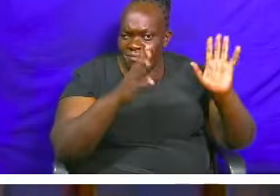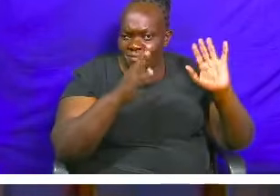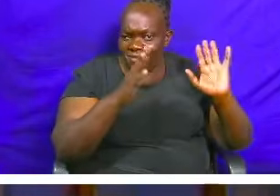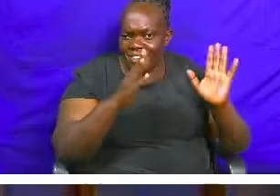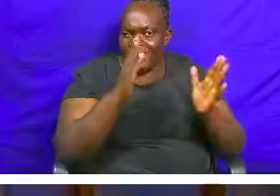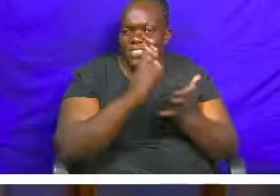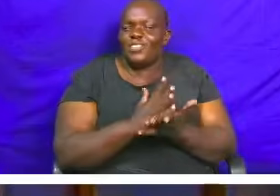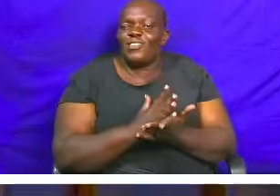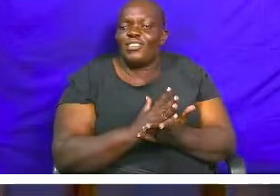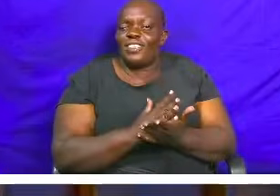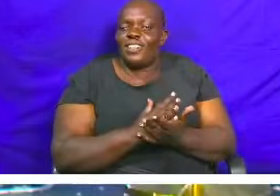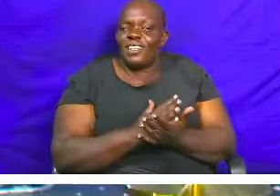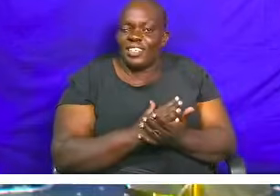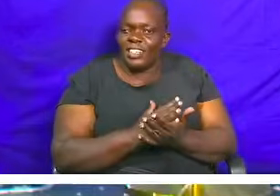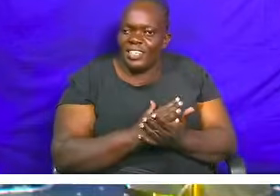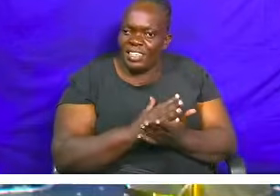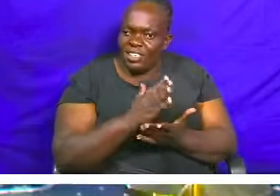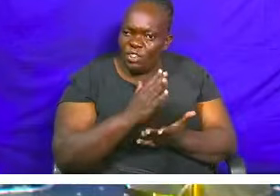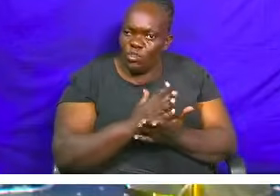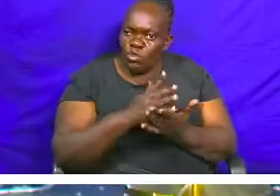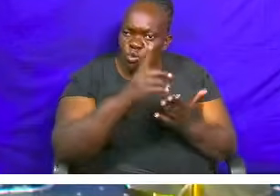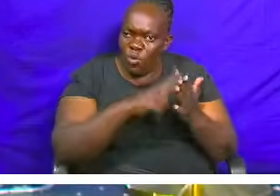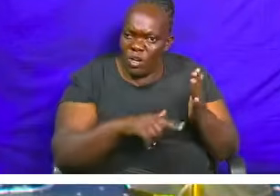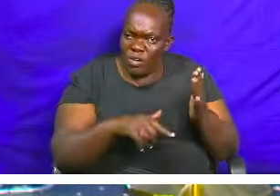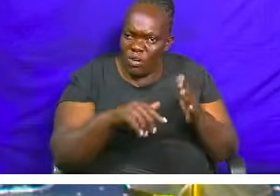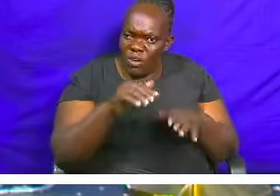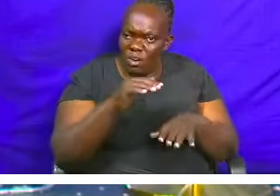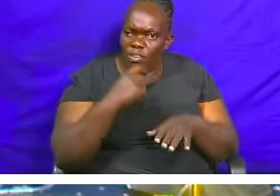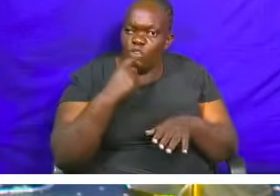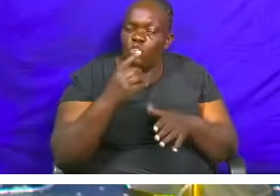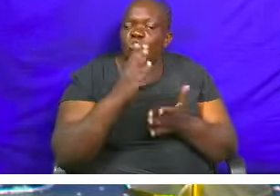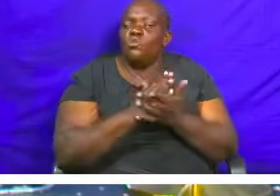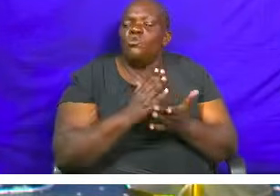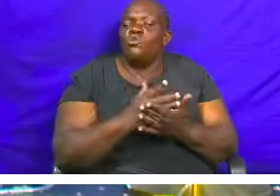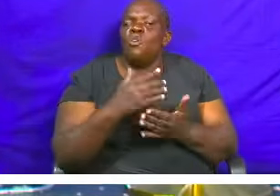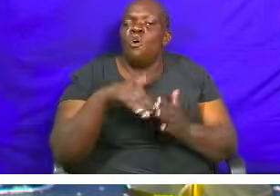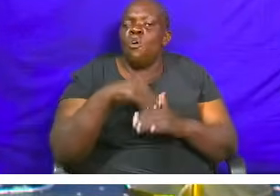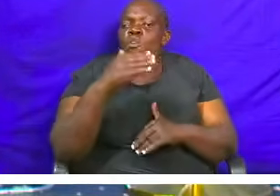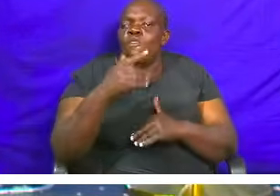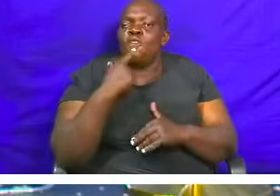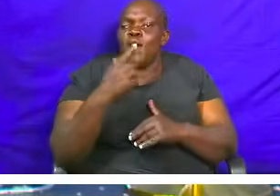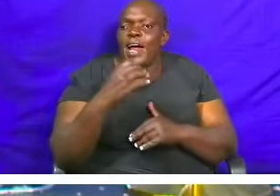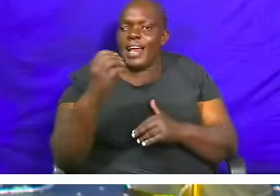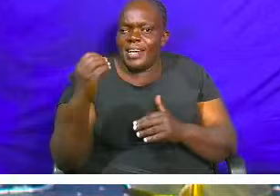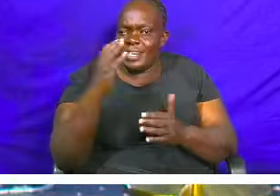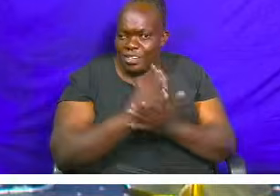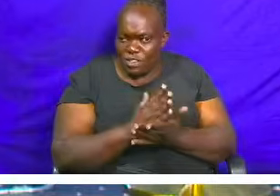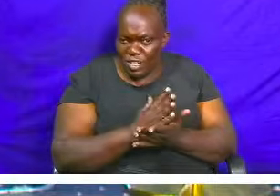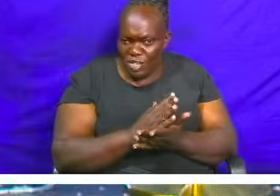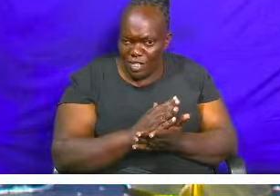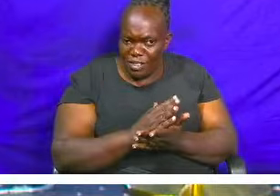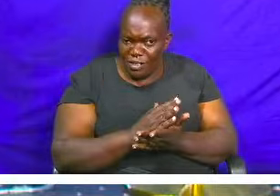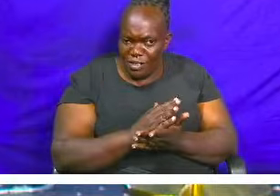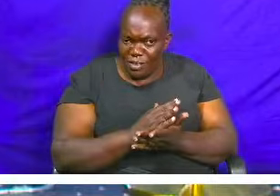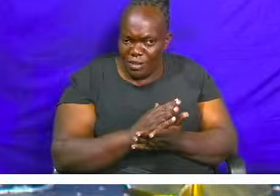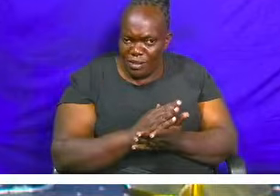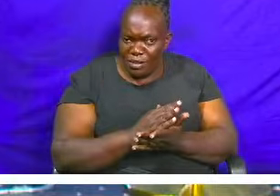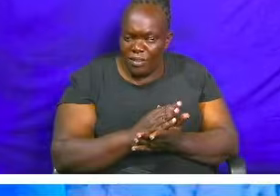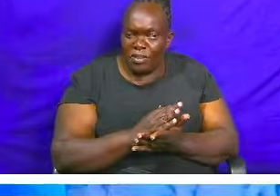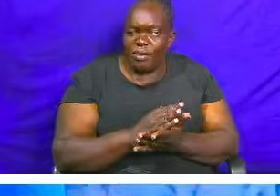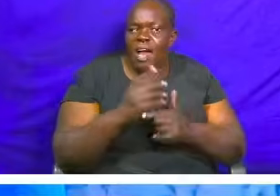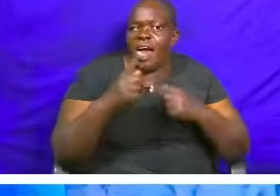129. Yeah. And in fact, what we are told is that it could even have gone up to 100. It's just that it's regulated. Yeah. And what about